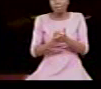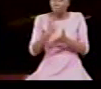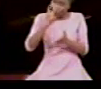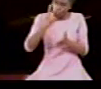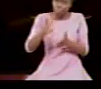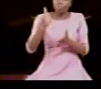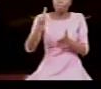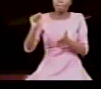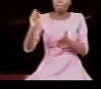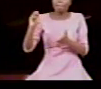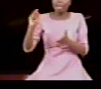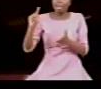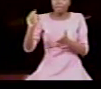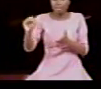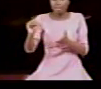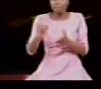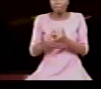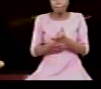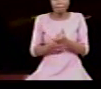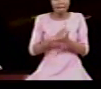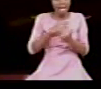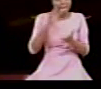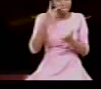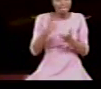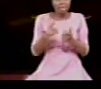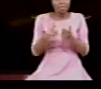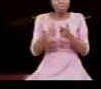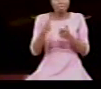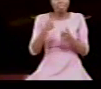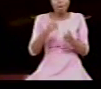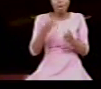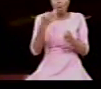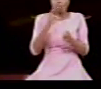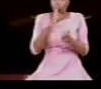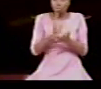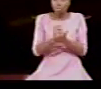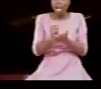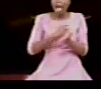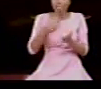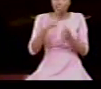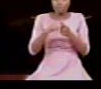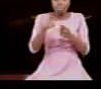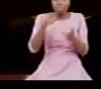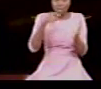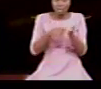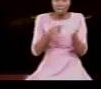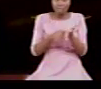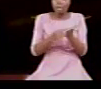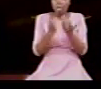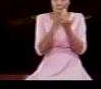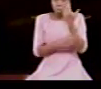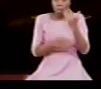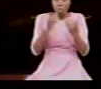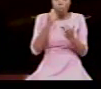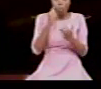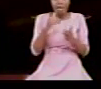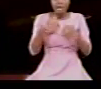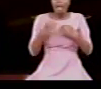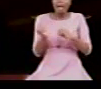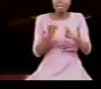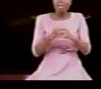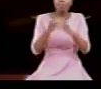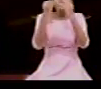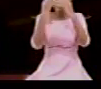two mites. And he said, of a truth I say unto you, that this poor widow has cast in more than